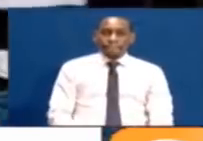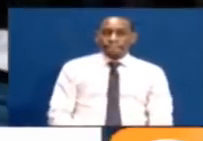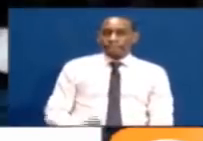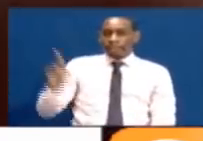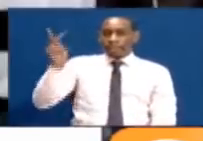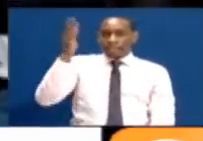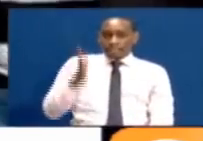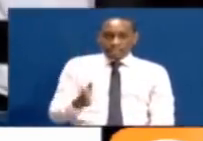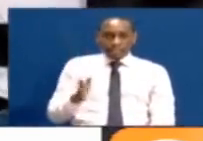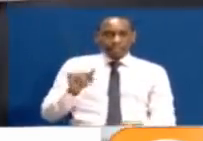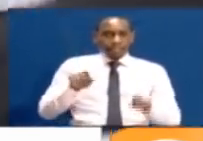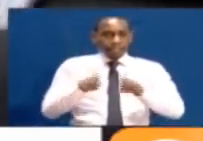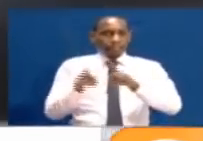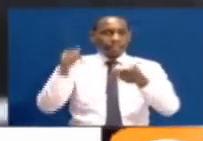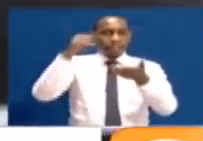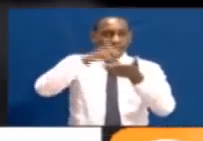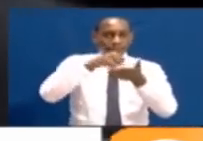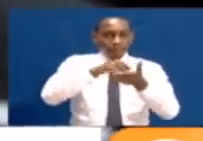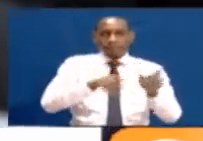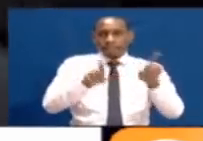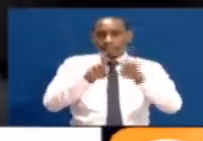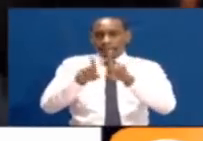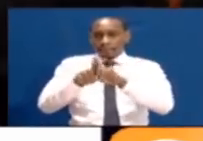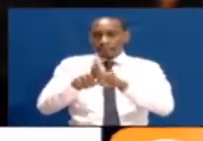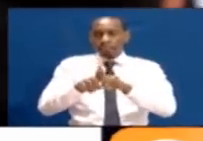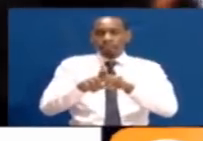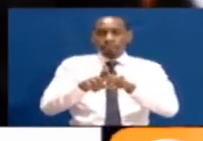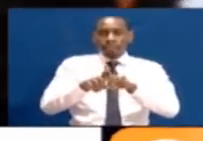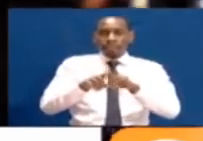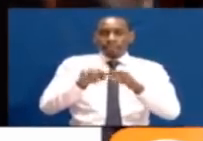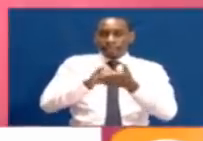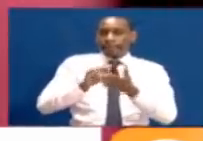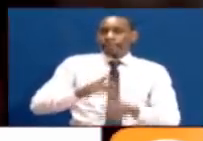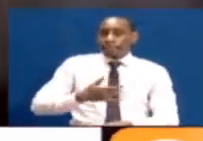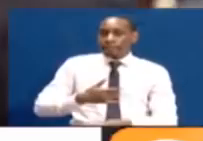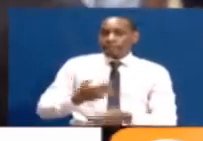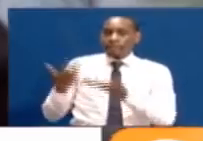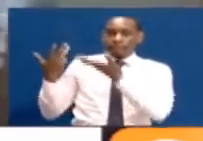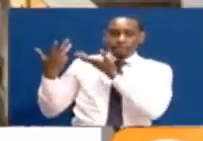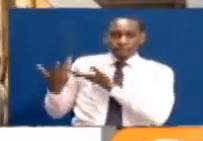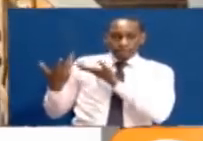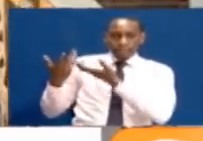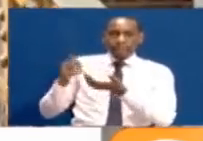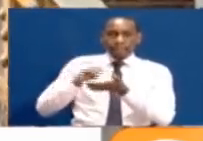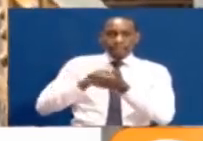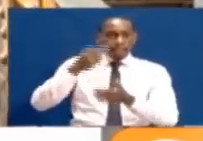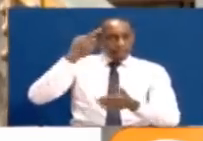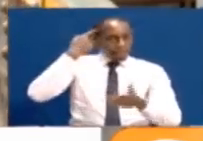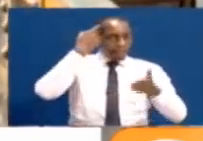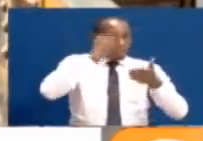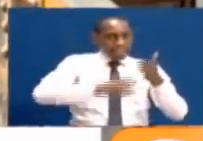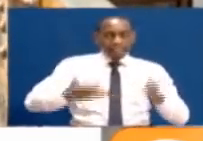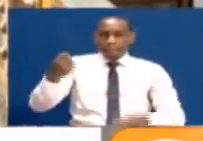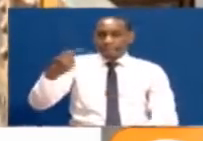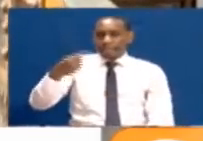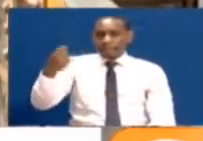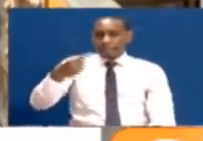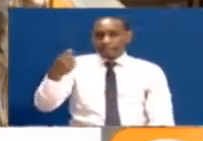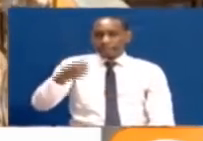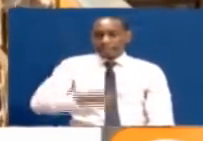Kenyans, being no exception to this unspoken rule, feel the burden of the black tax every month.